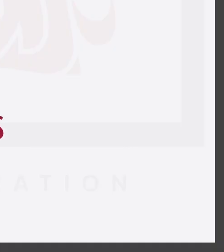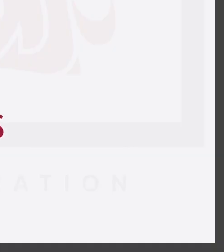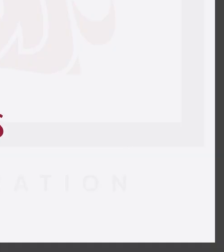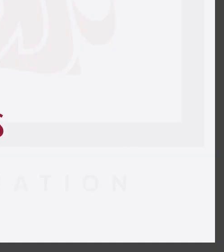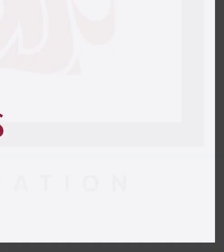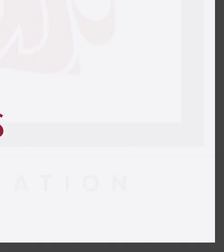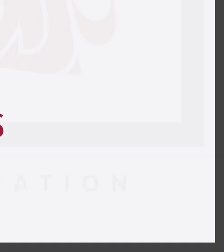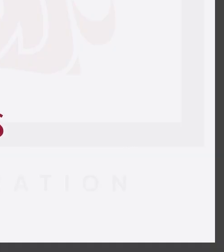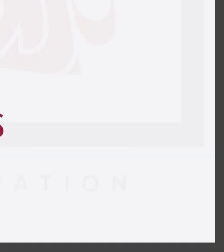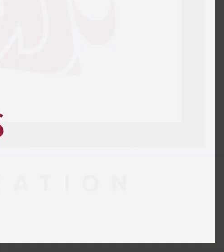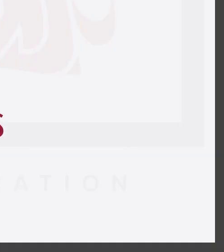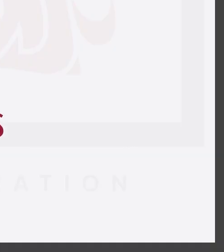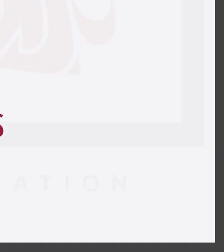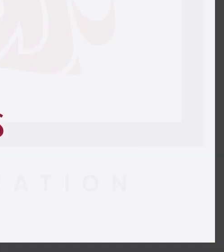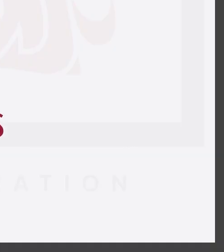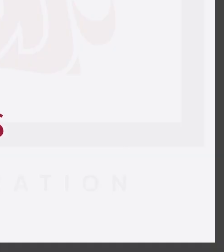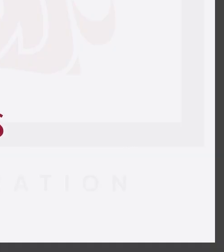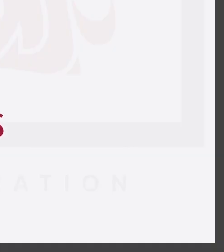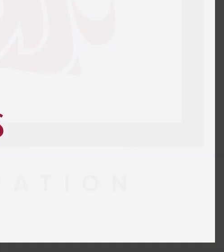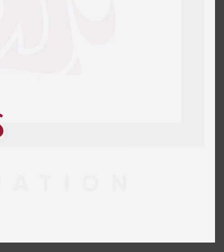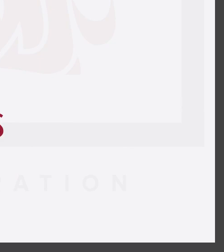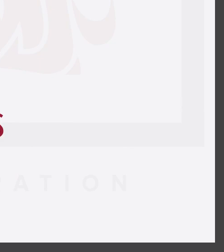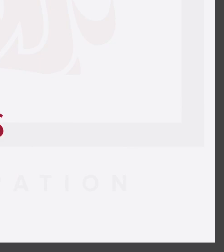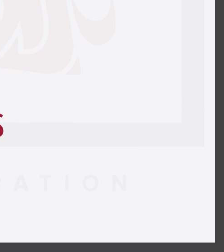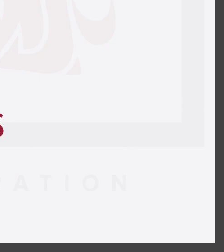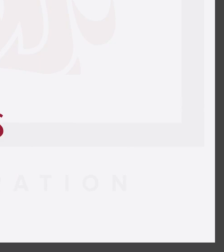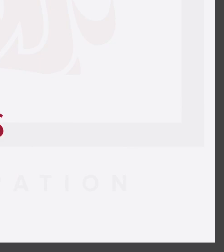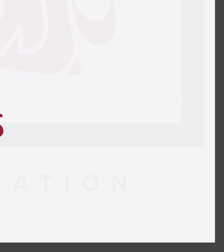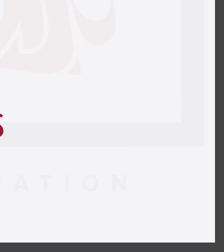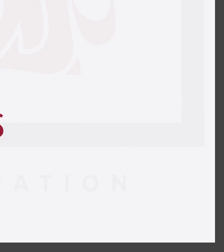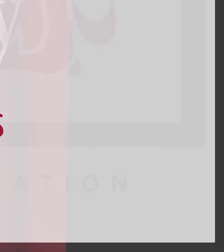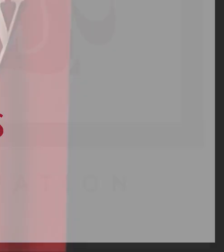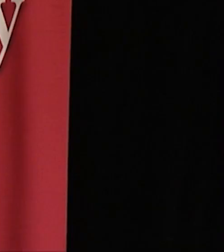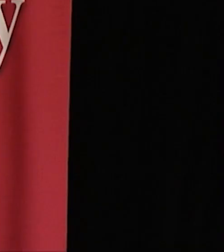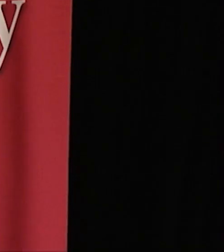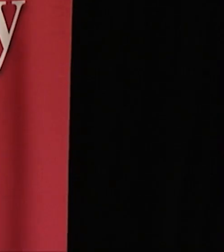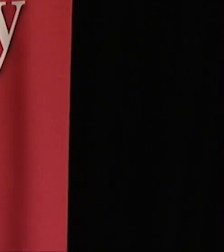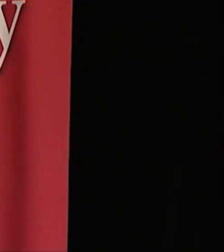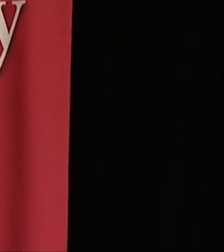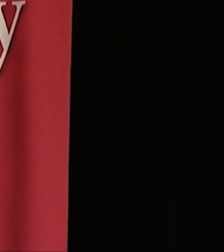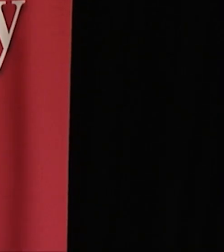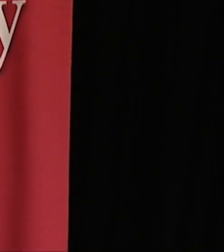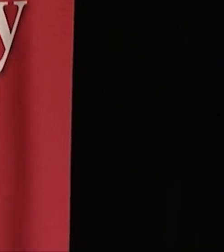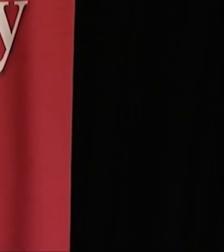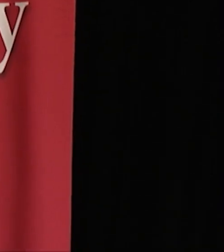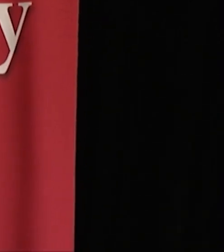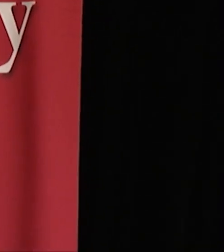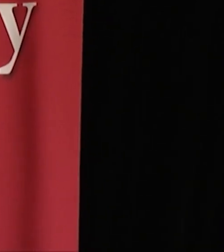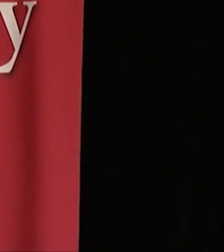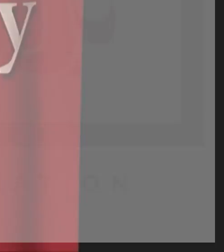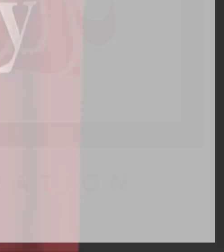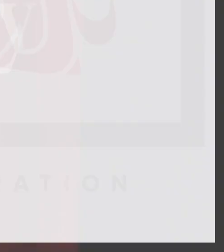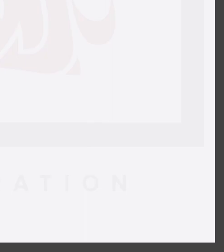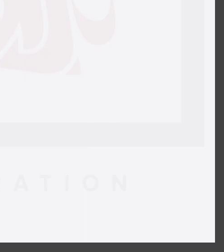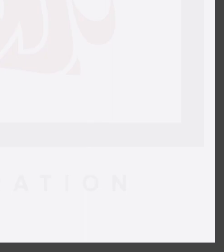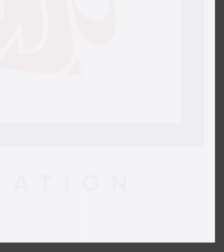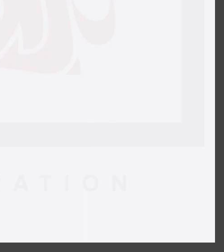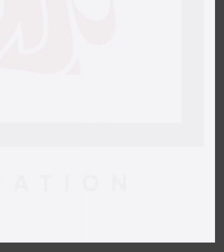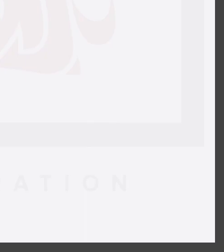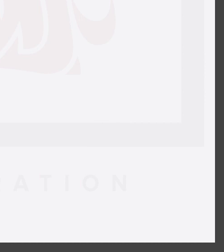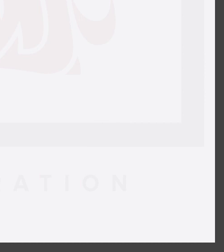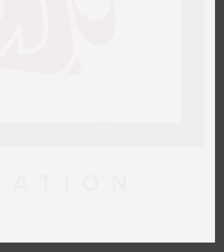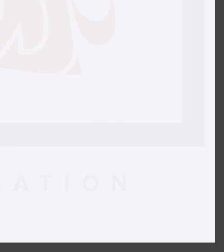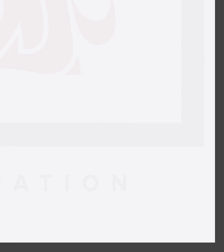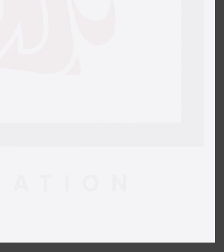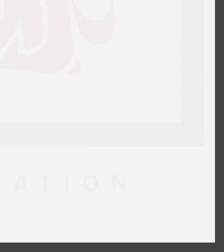masters, and 22 doctoral graduates. The College of Pharmacy and Pharmaceutical Sciences, with